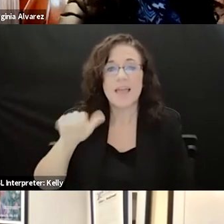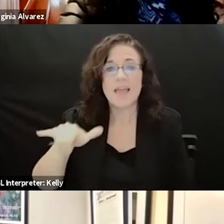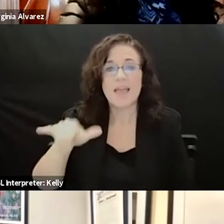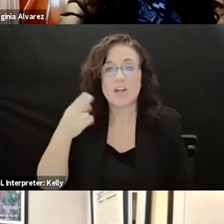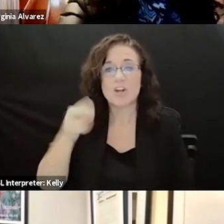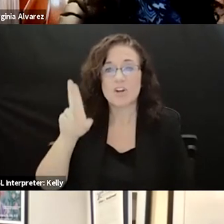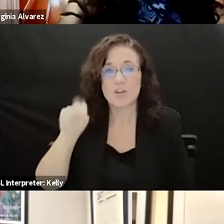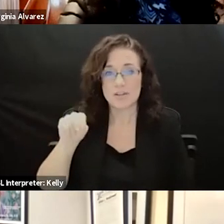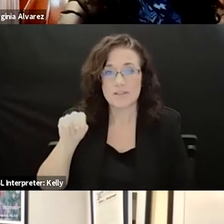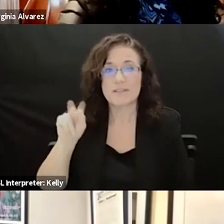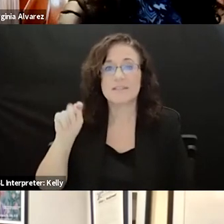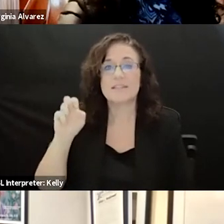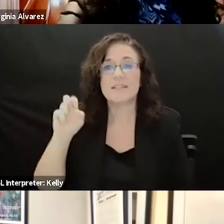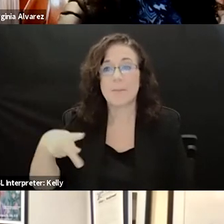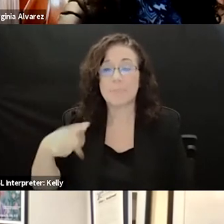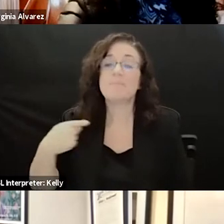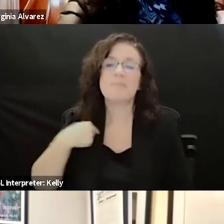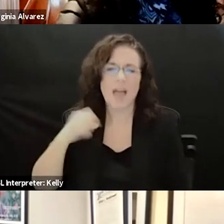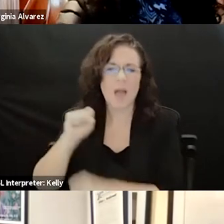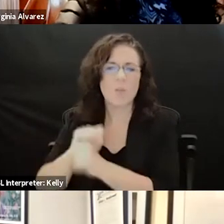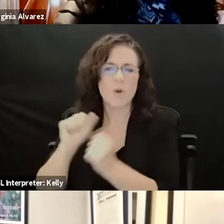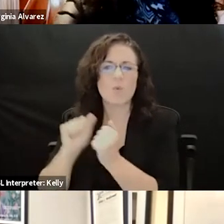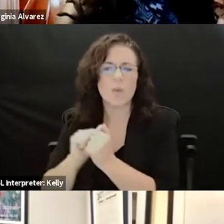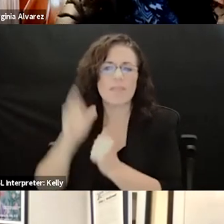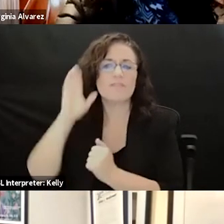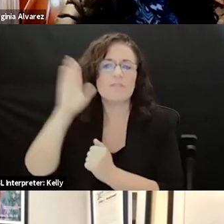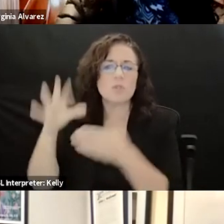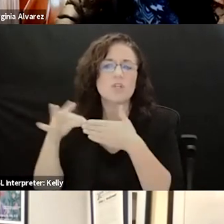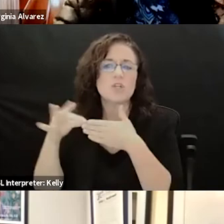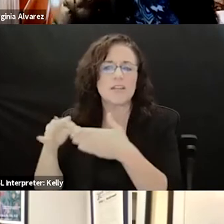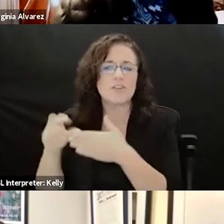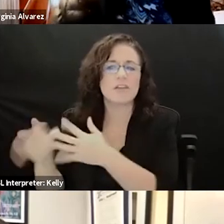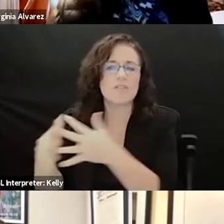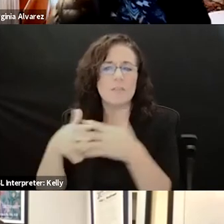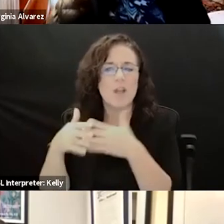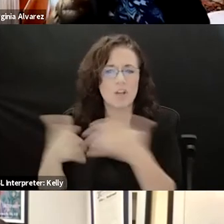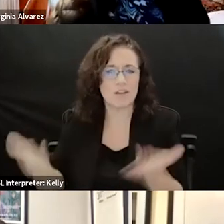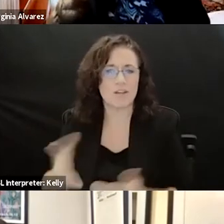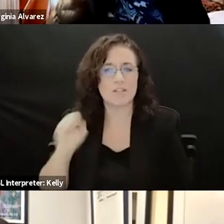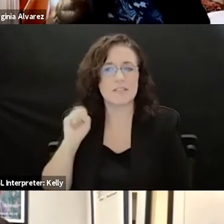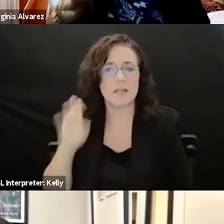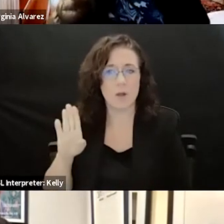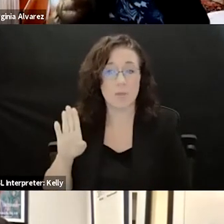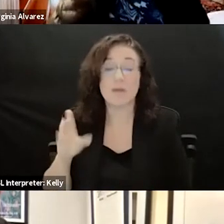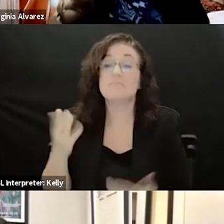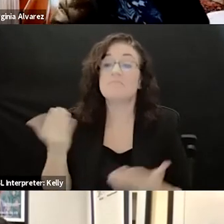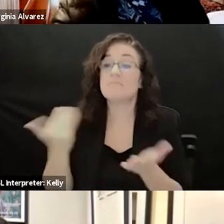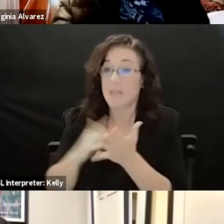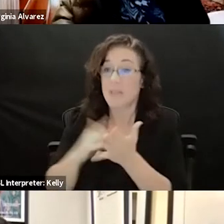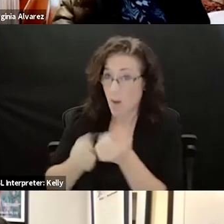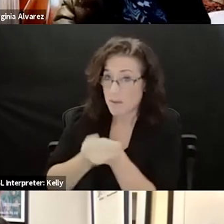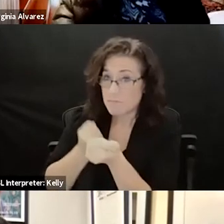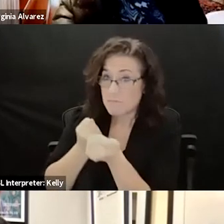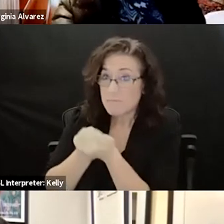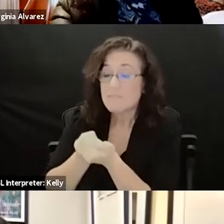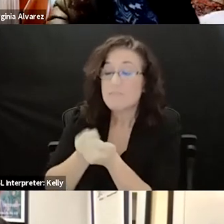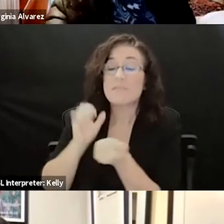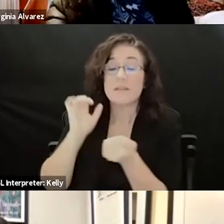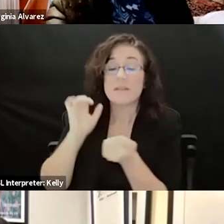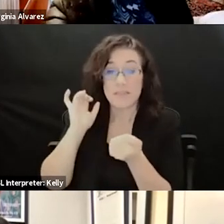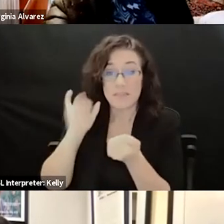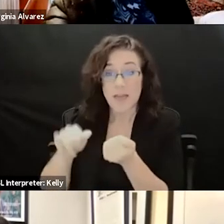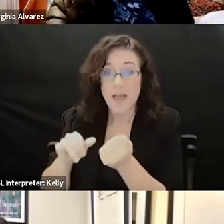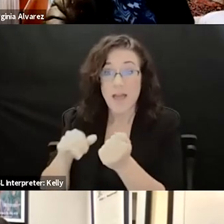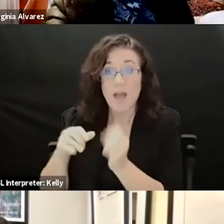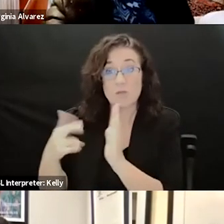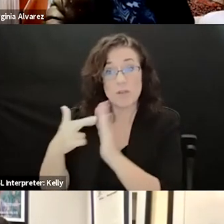santa barbara through future leaders of america i'm here today in support of the resolution affirming the district's commitment to justice through equity driven